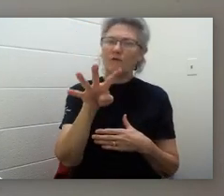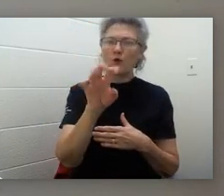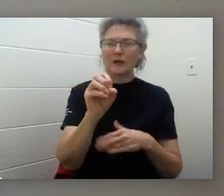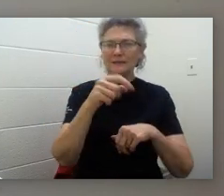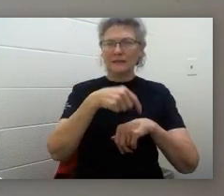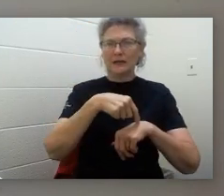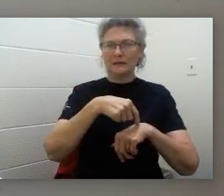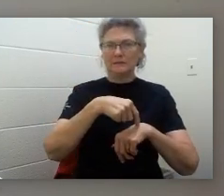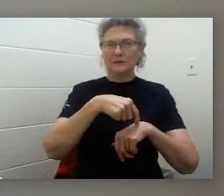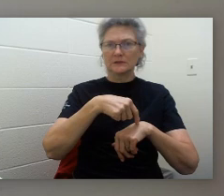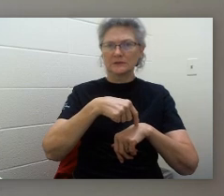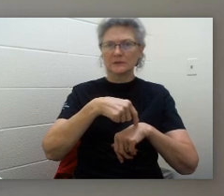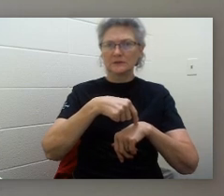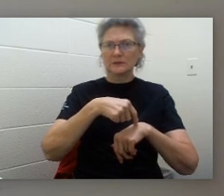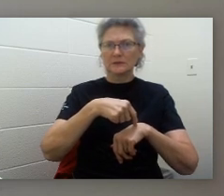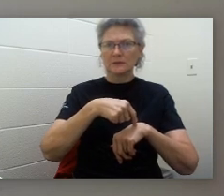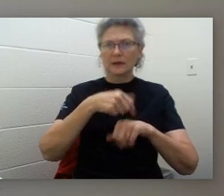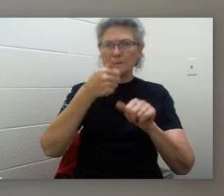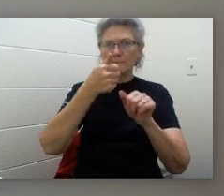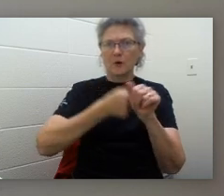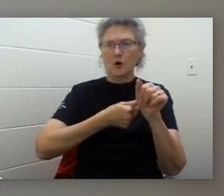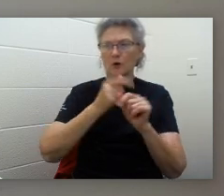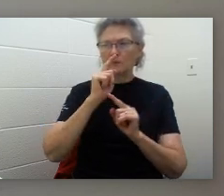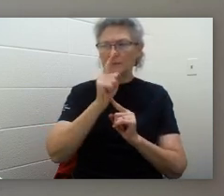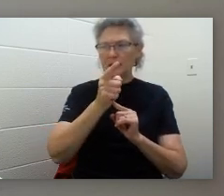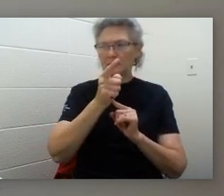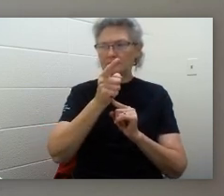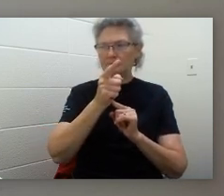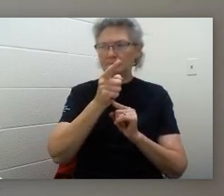40 times per minute.